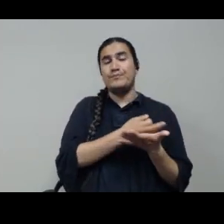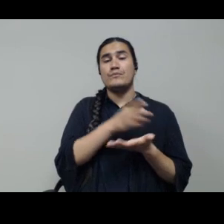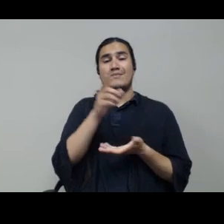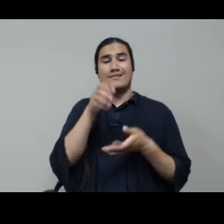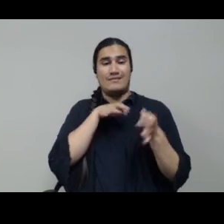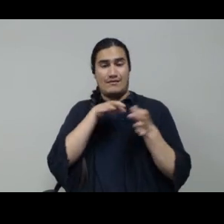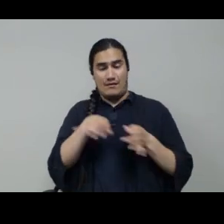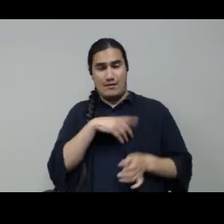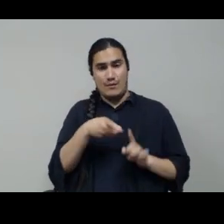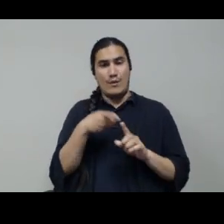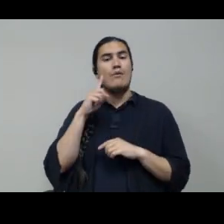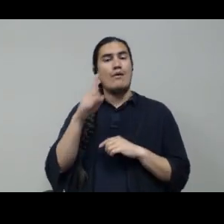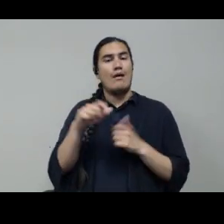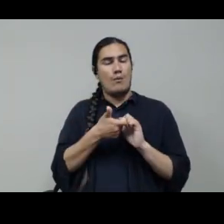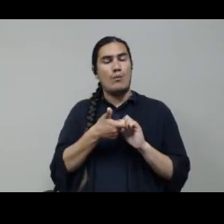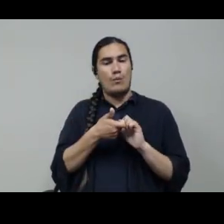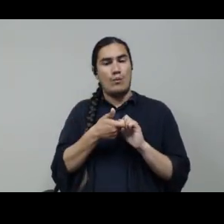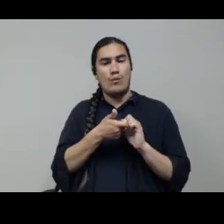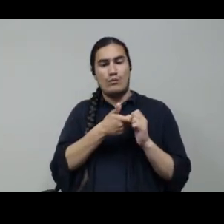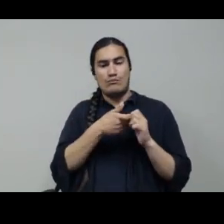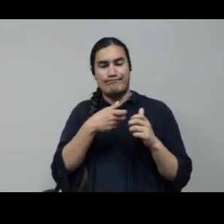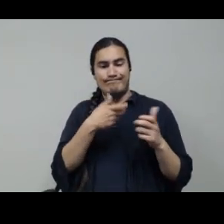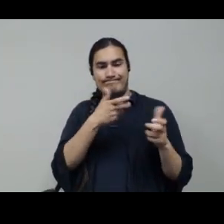funds for each program are proposed to be split.